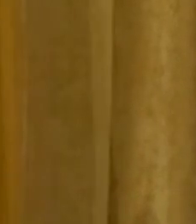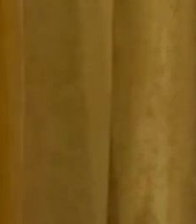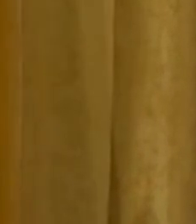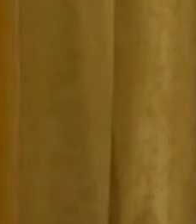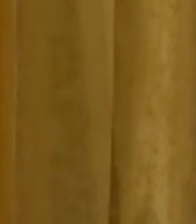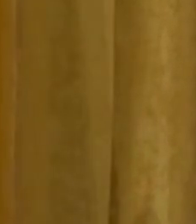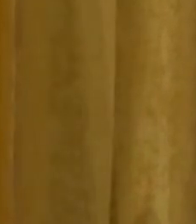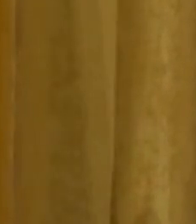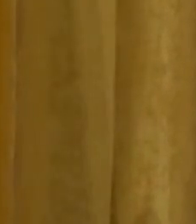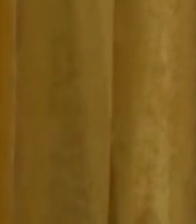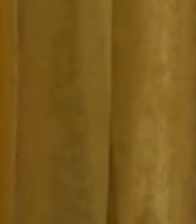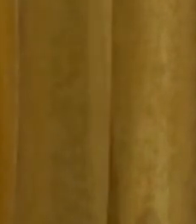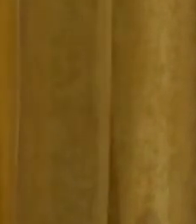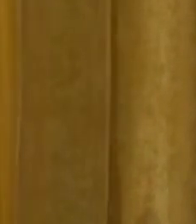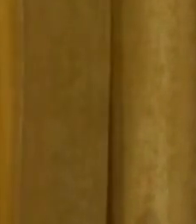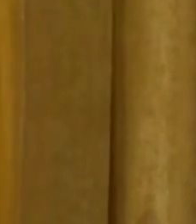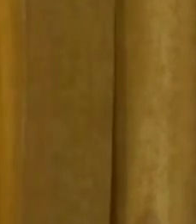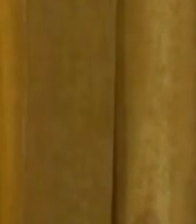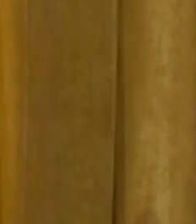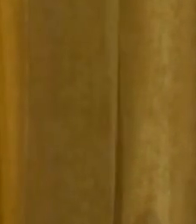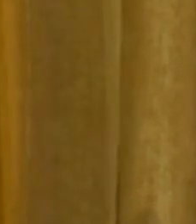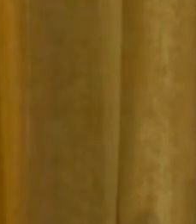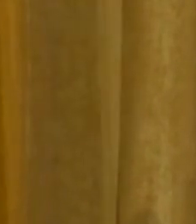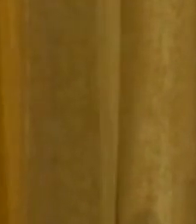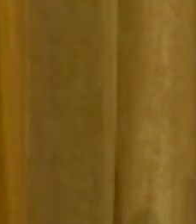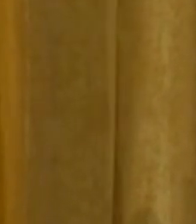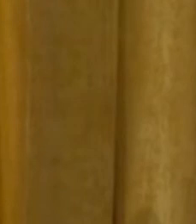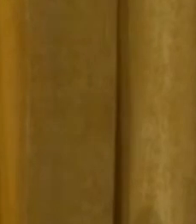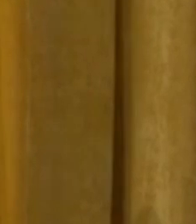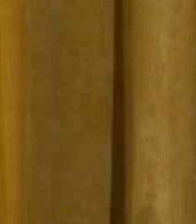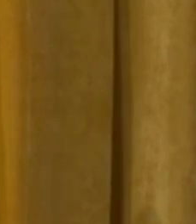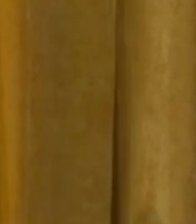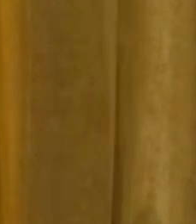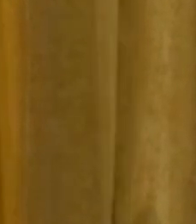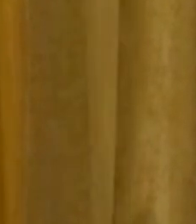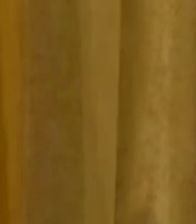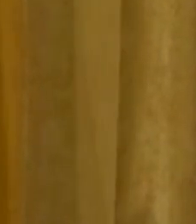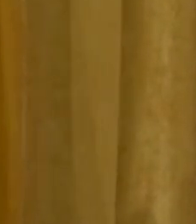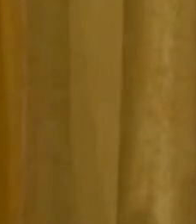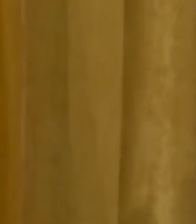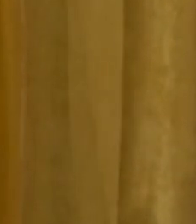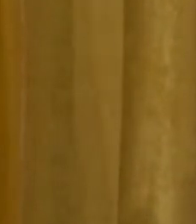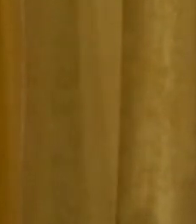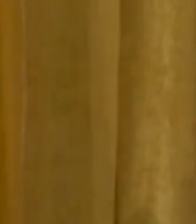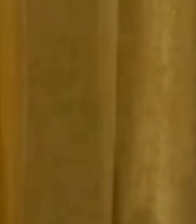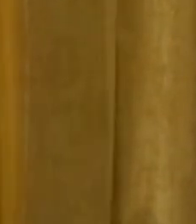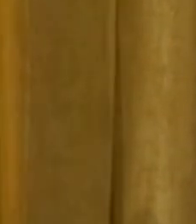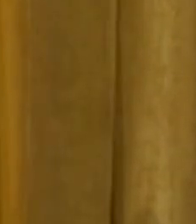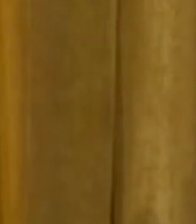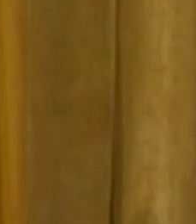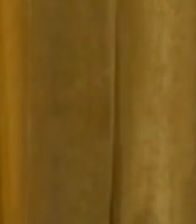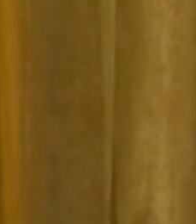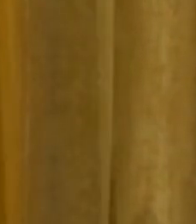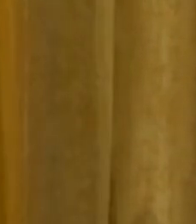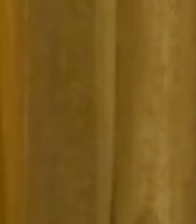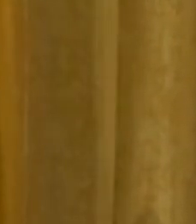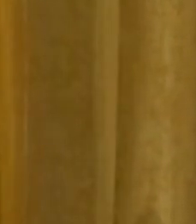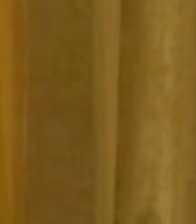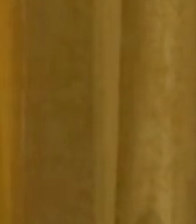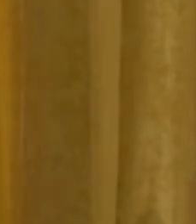removed. Like most black people from Chicago, my folks are from